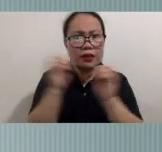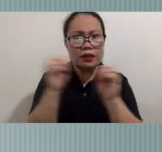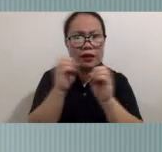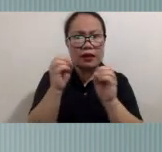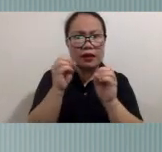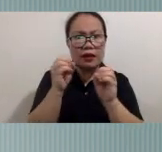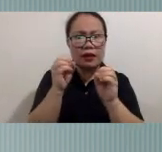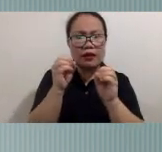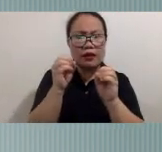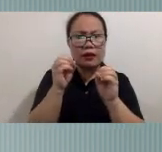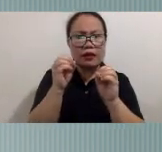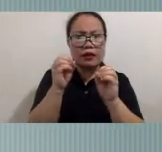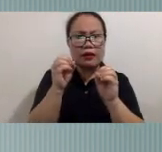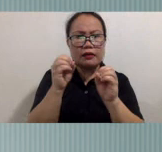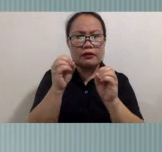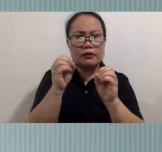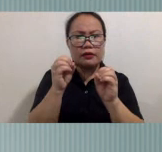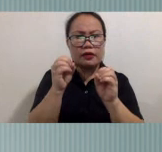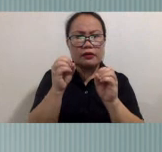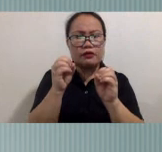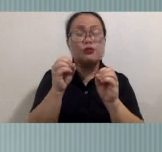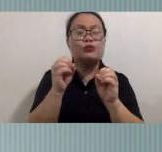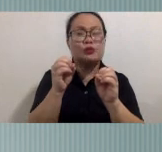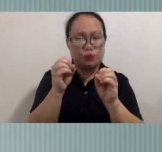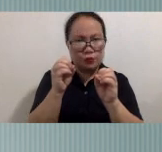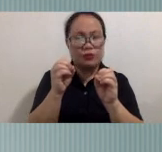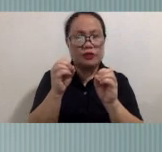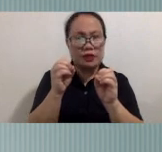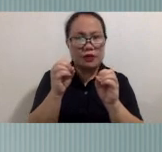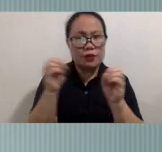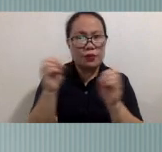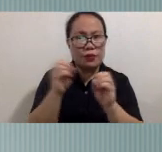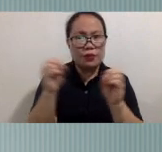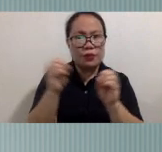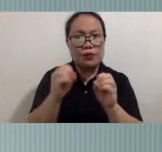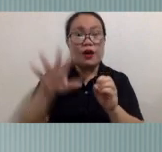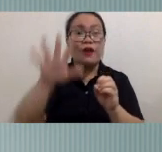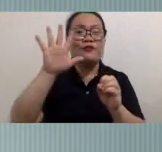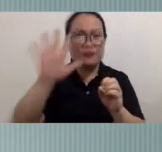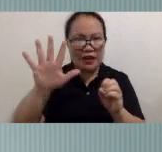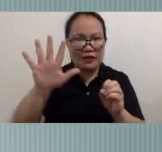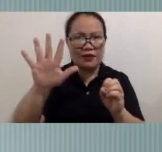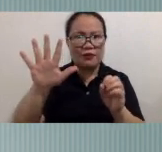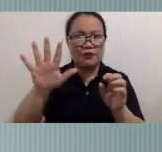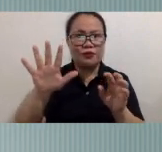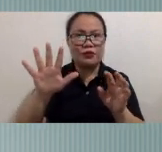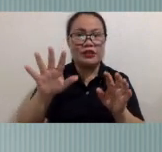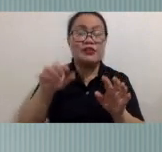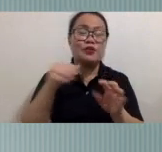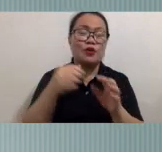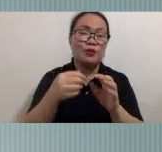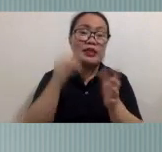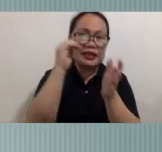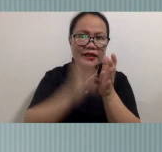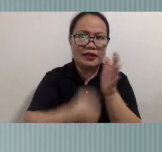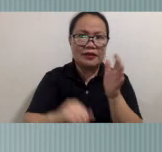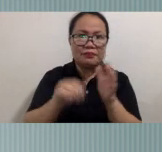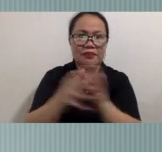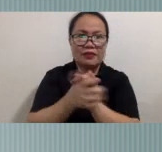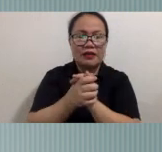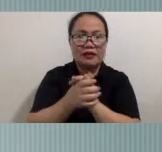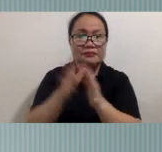yung tinatanong na neither. Sino dyan yung wala sa tatlo? Walang accounts kahit